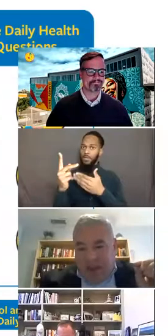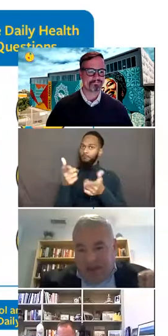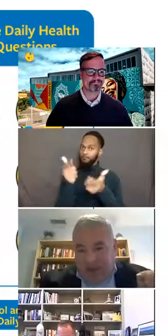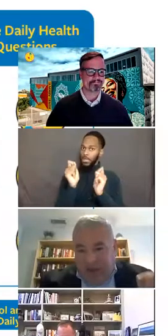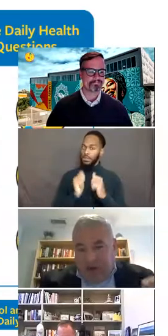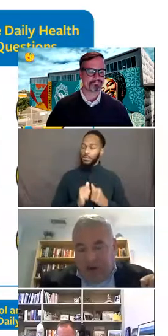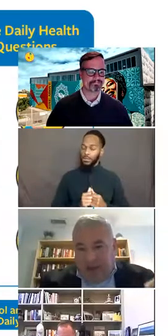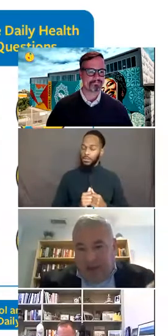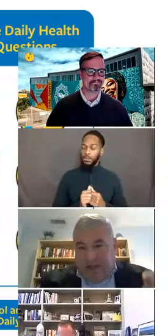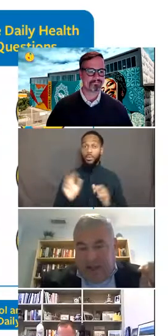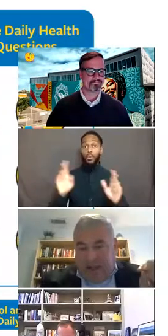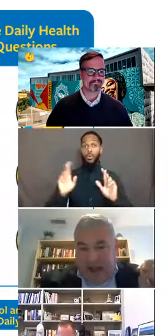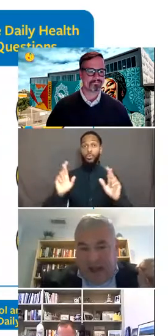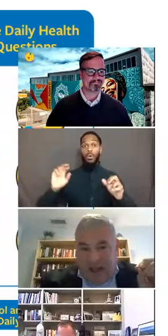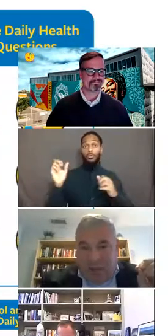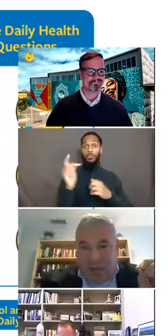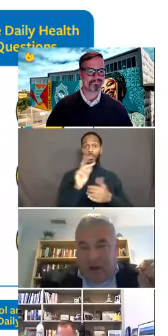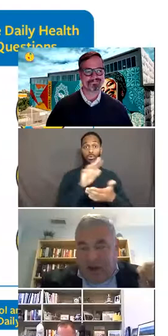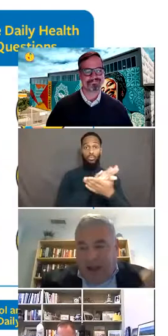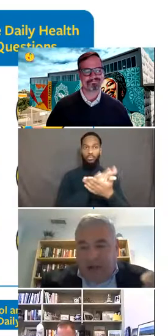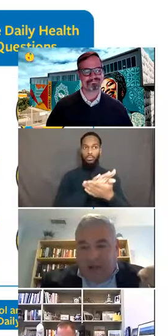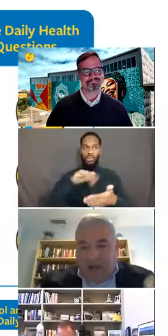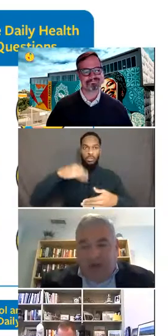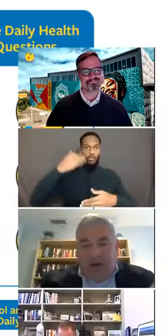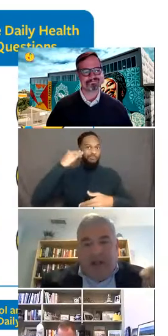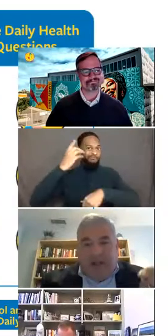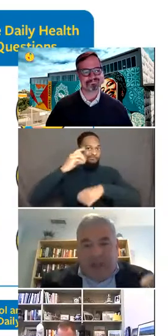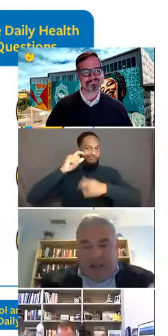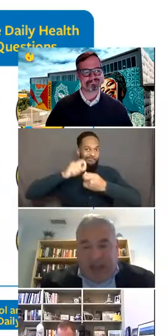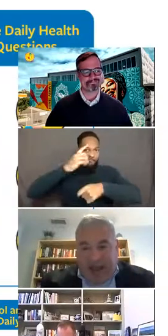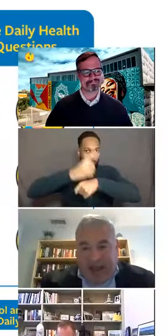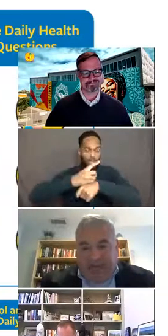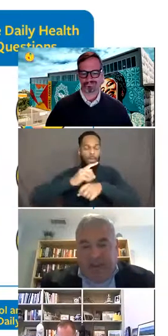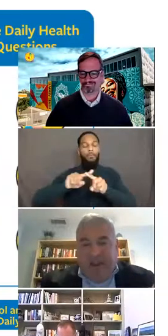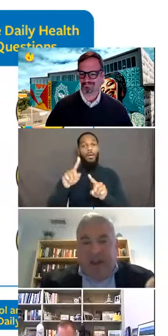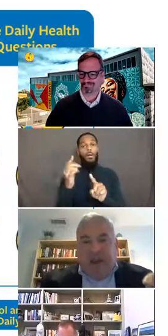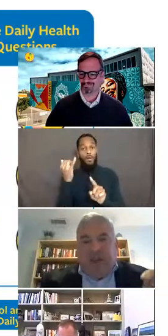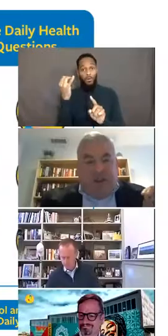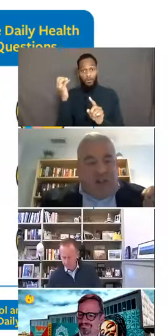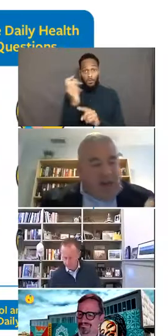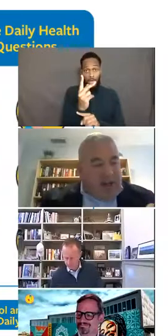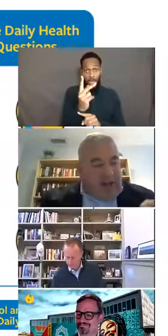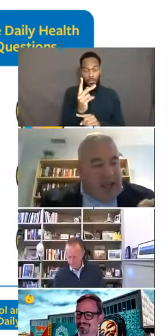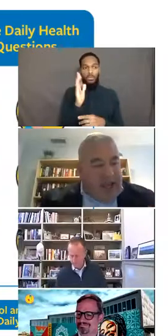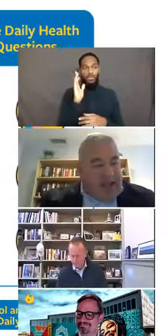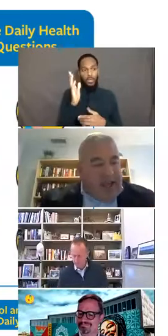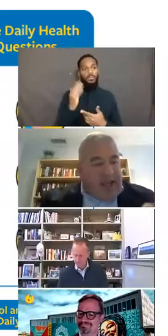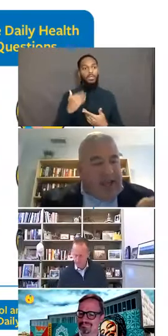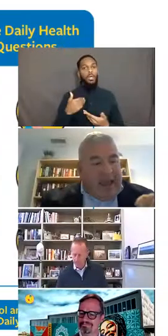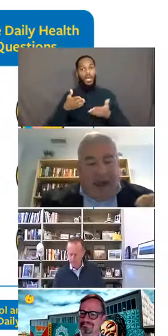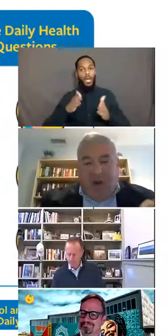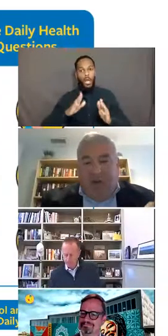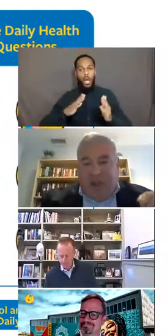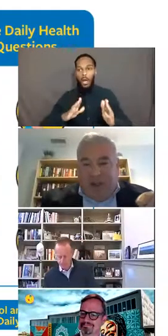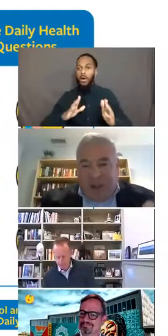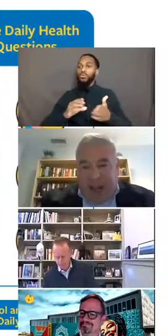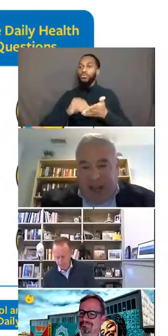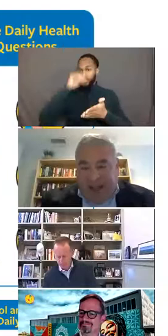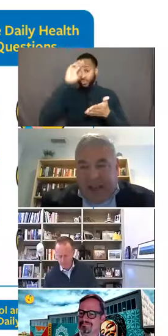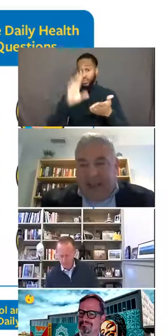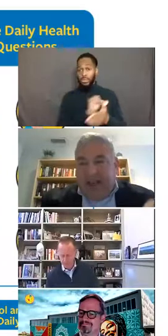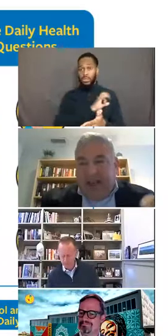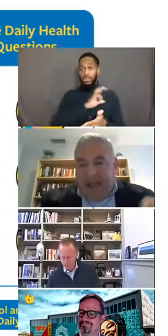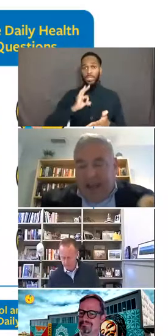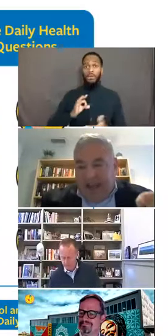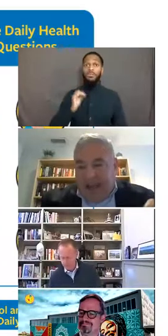but the other feature is that it will allow students and staff to do a daily health